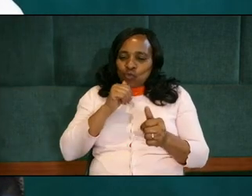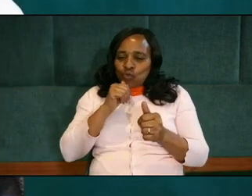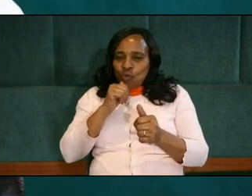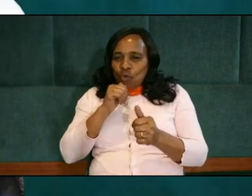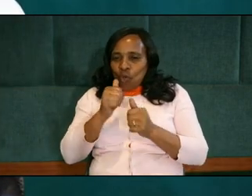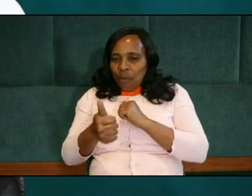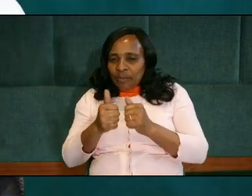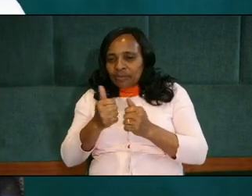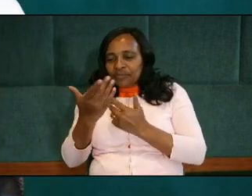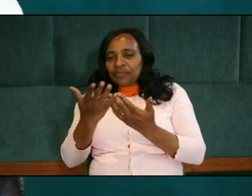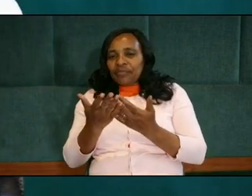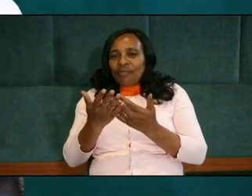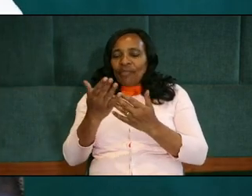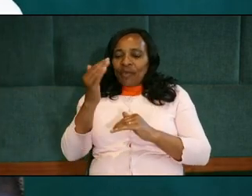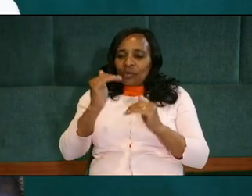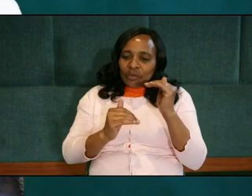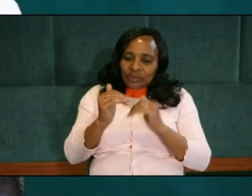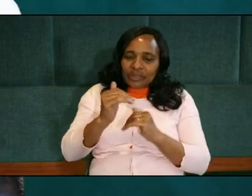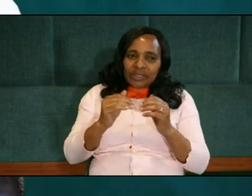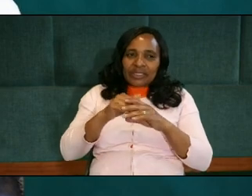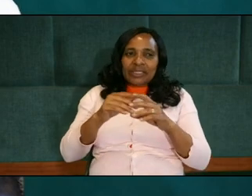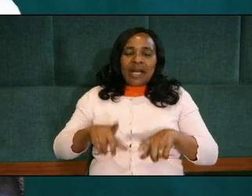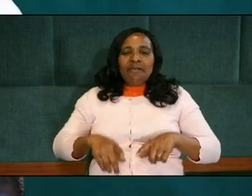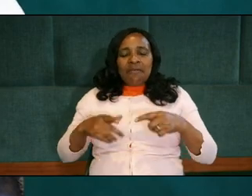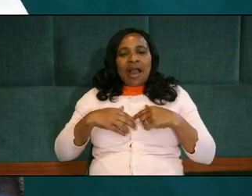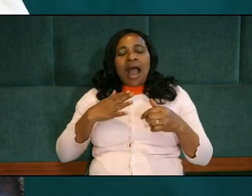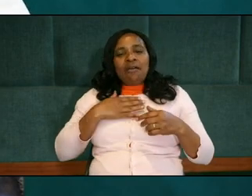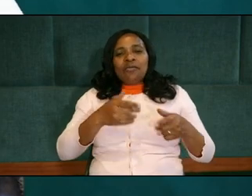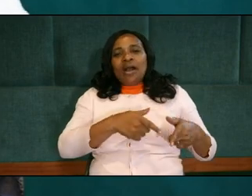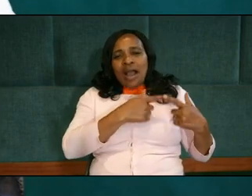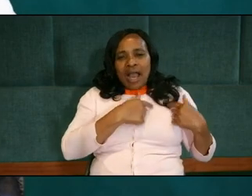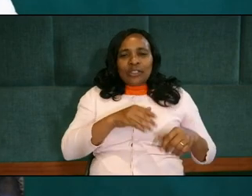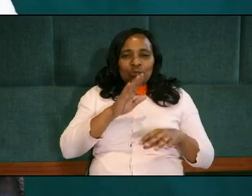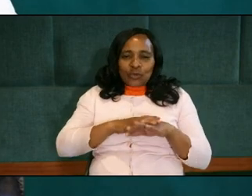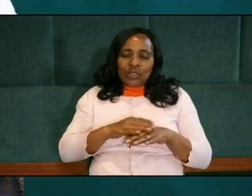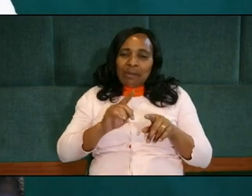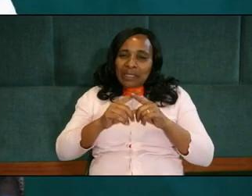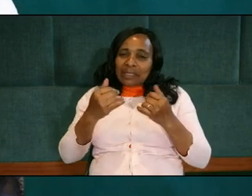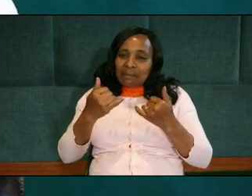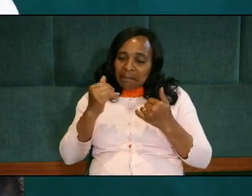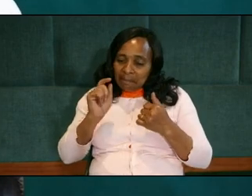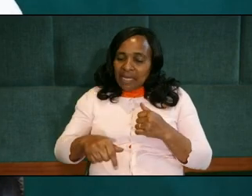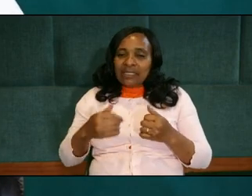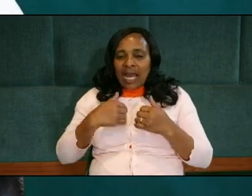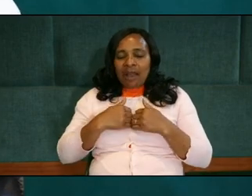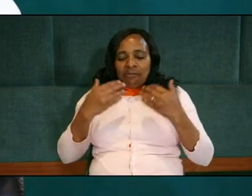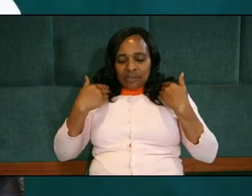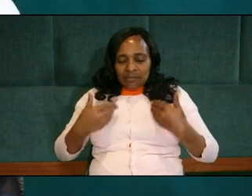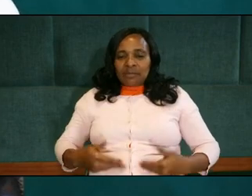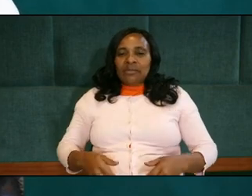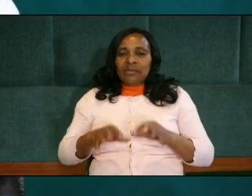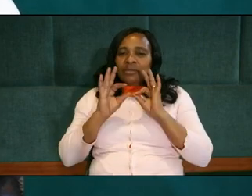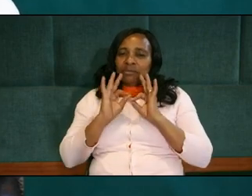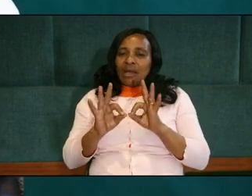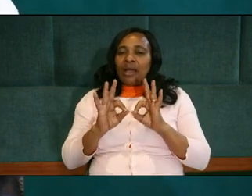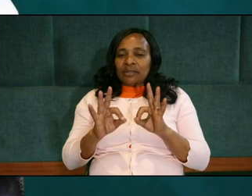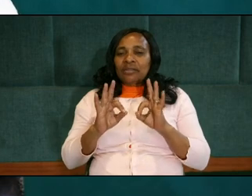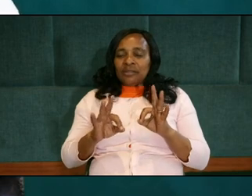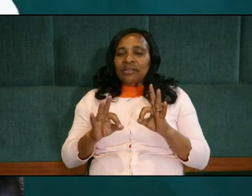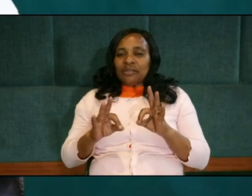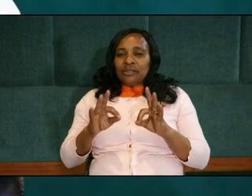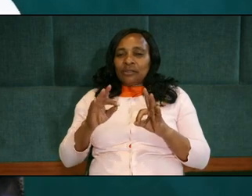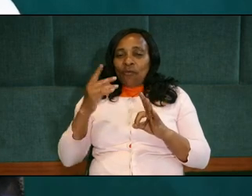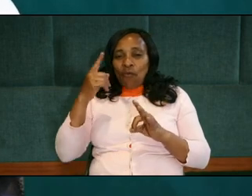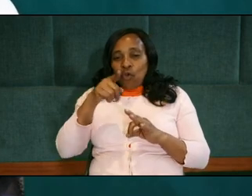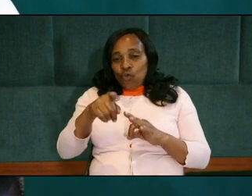of life, yes, you can have a good heart, but you also have to have a good suit if you're going to get employment. So we should not